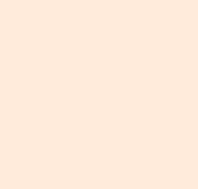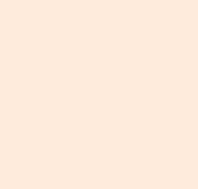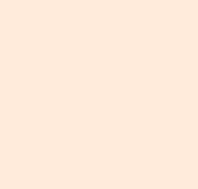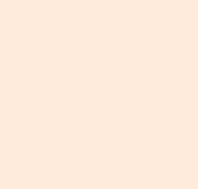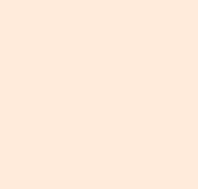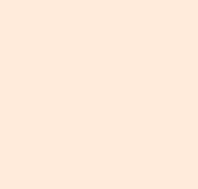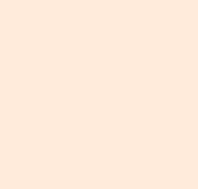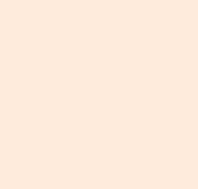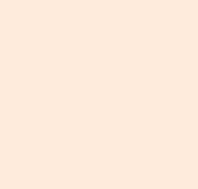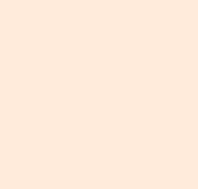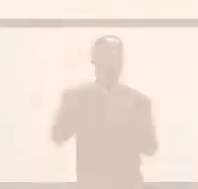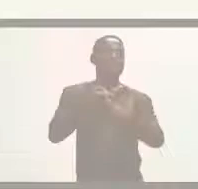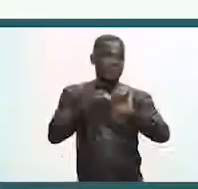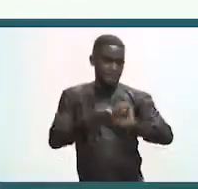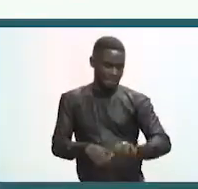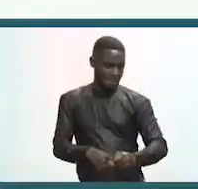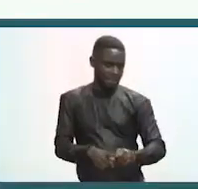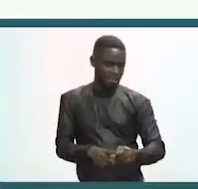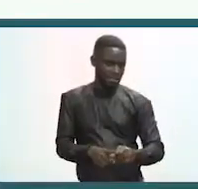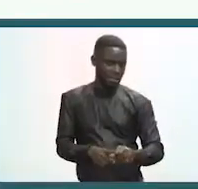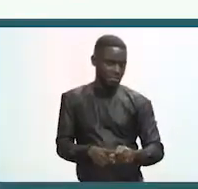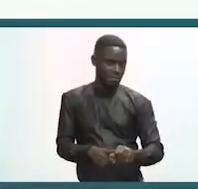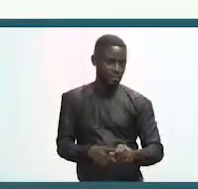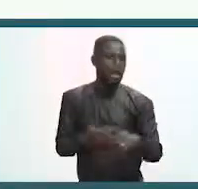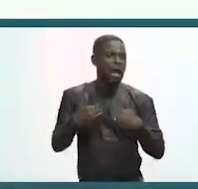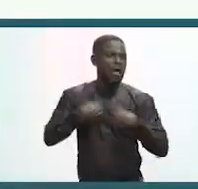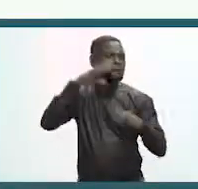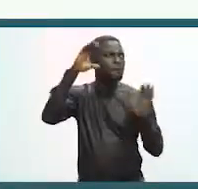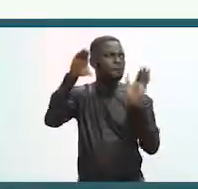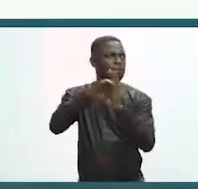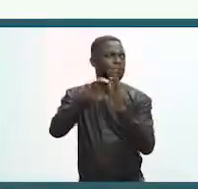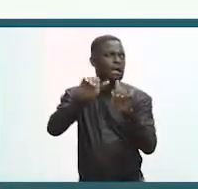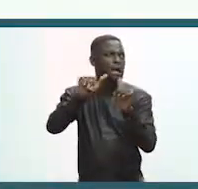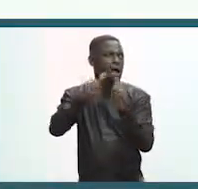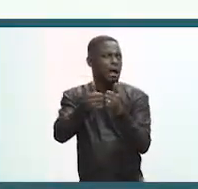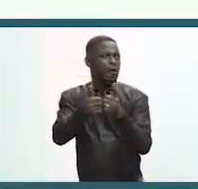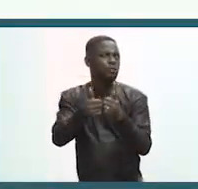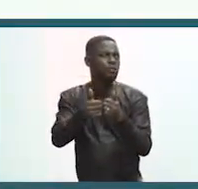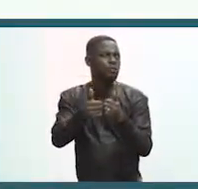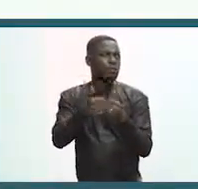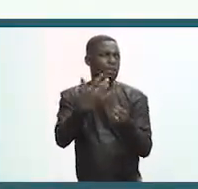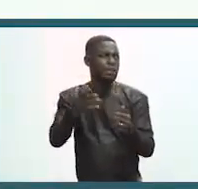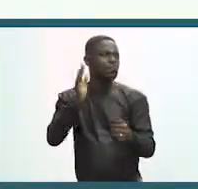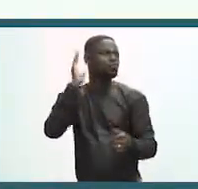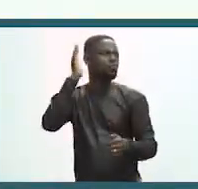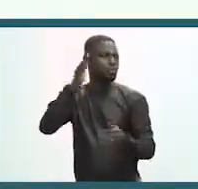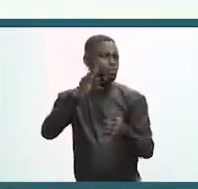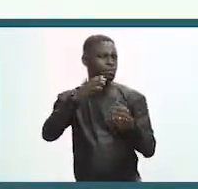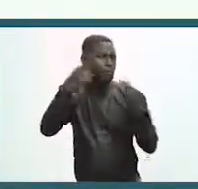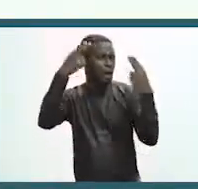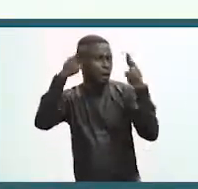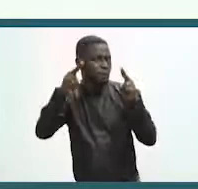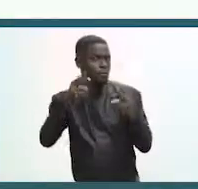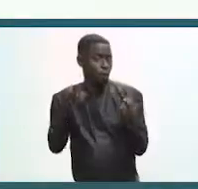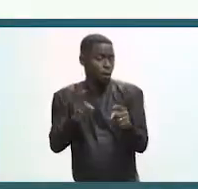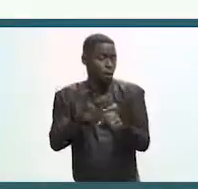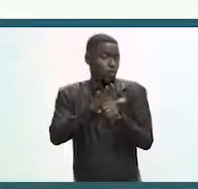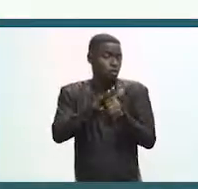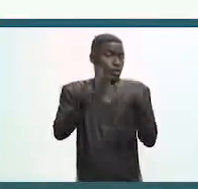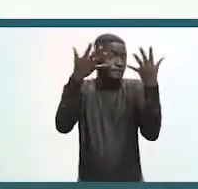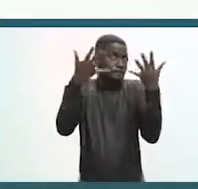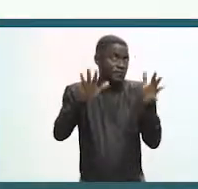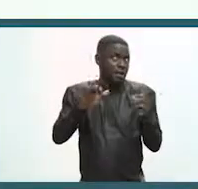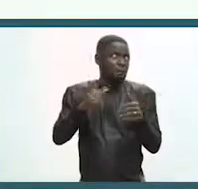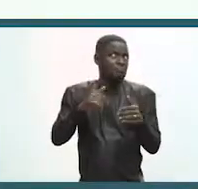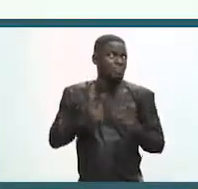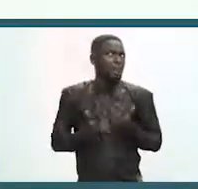from the beginning. Have a picture of how things will be when this crisis is